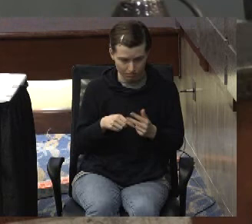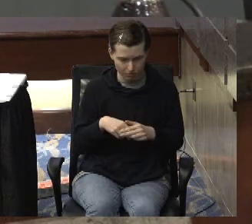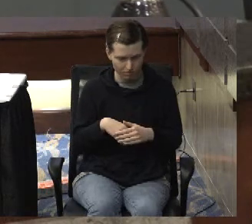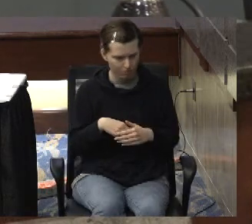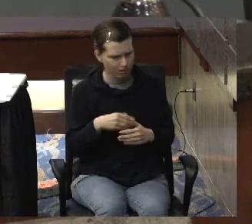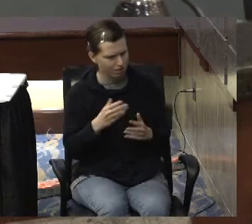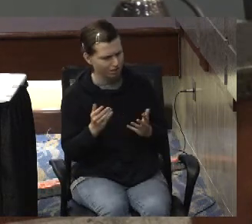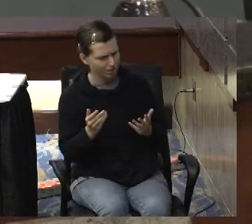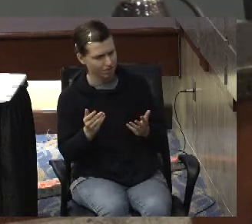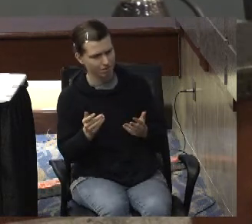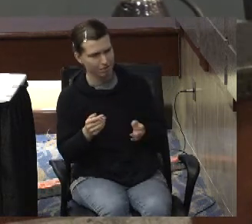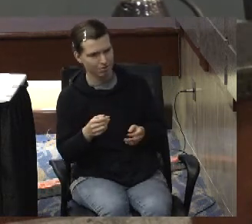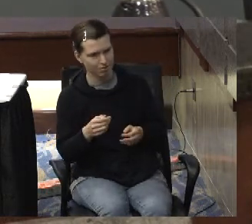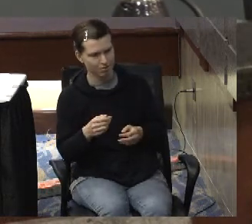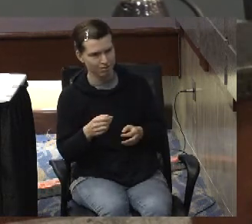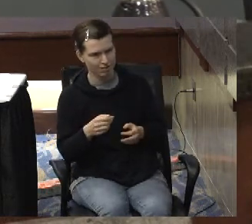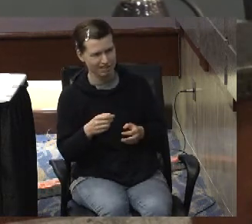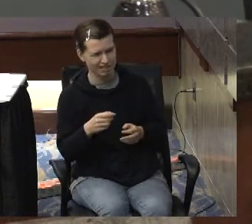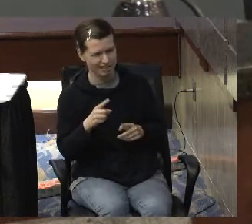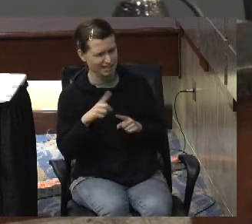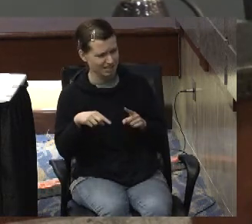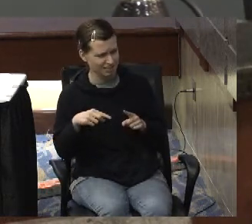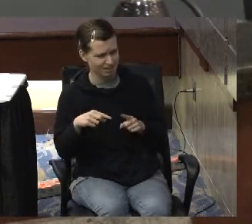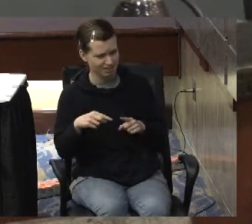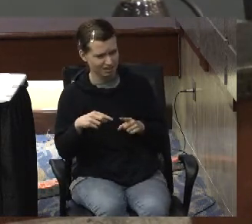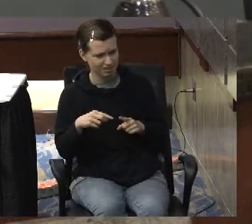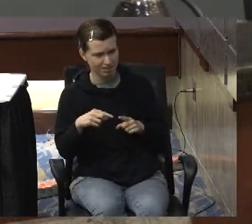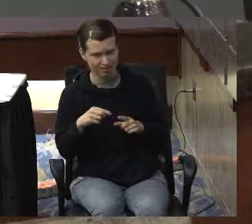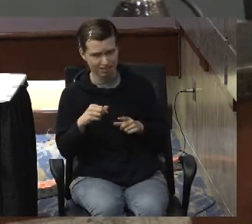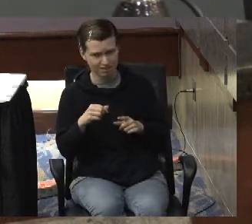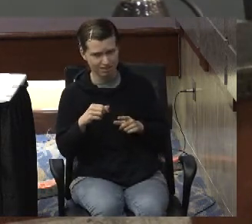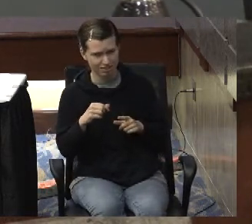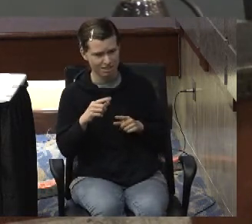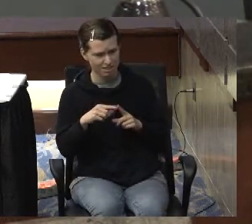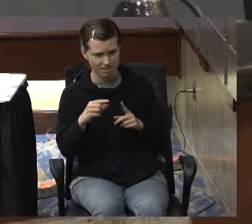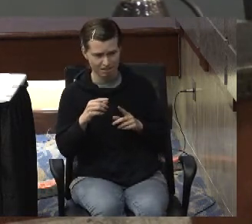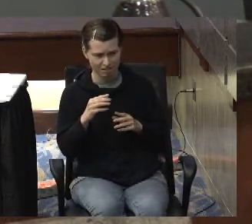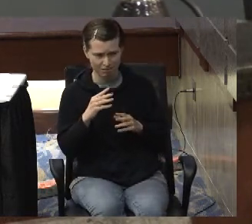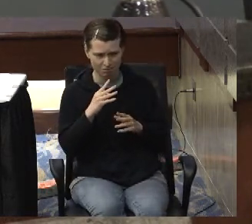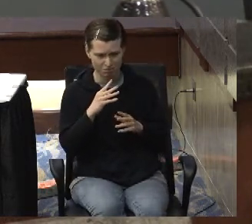I can't speak at a depth that's greater than what's in the packet,